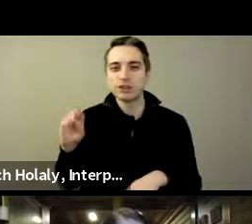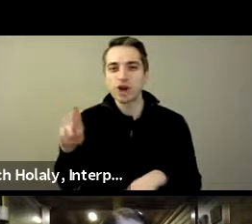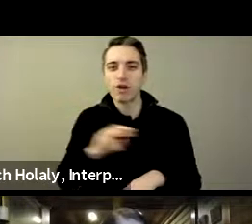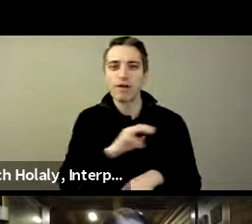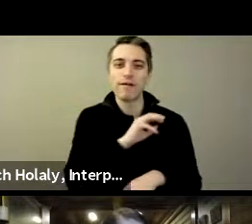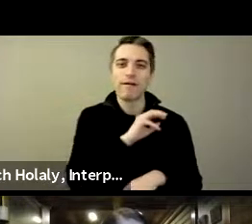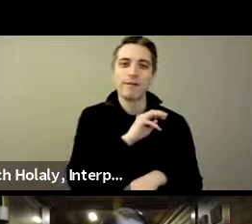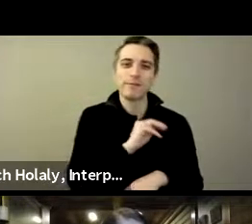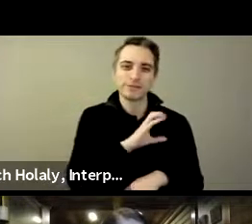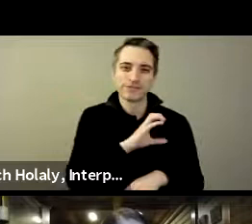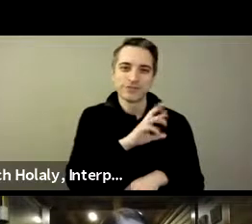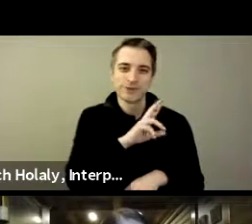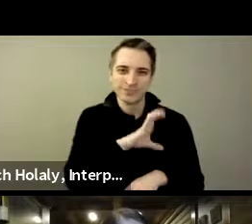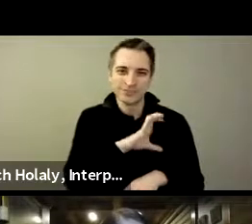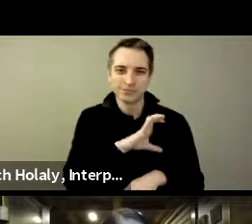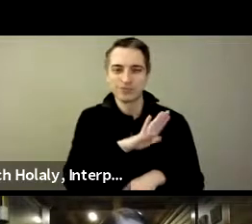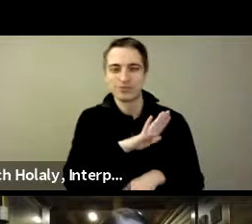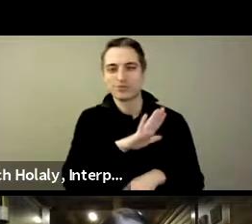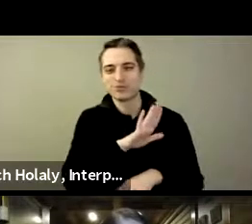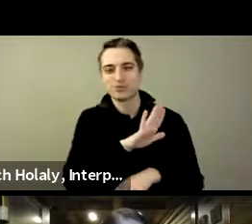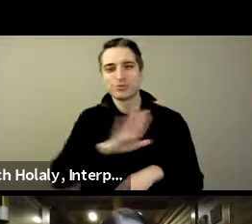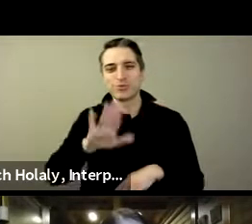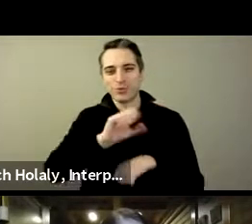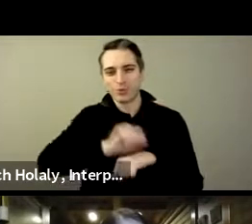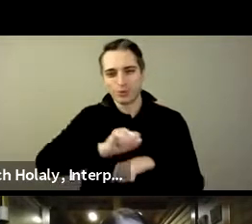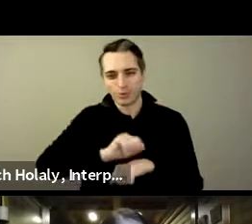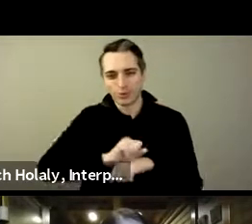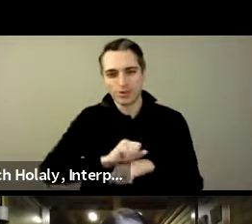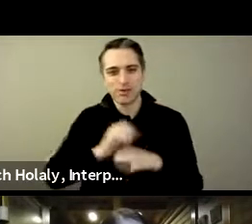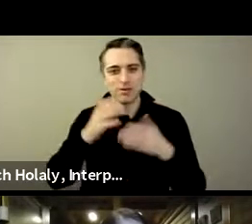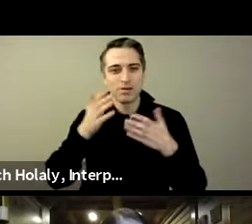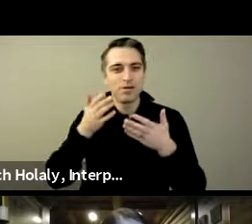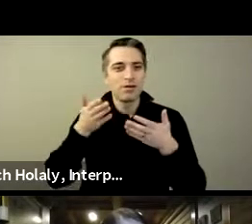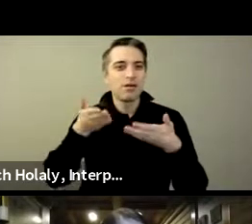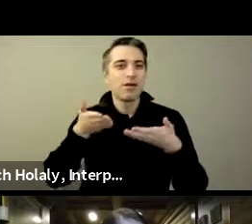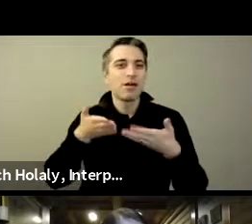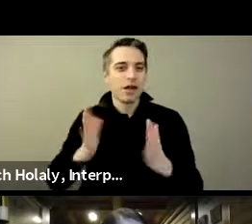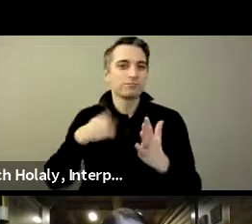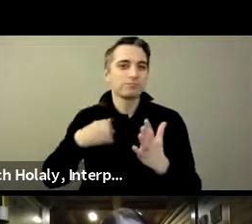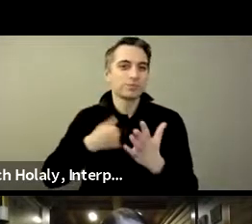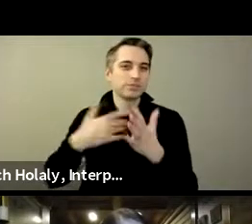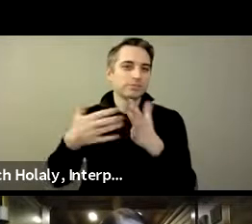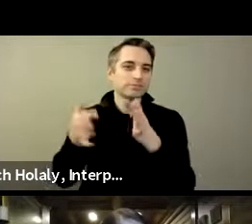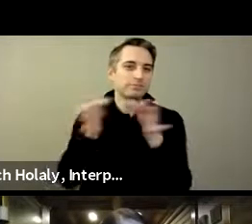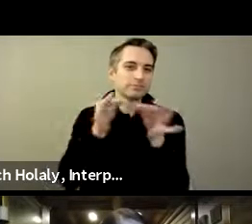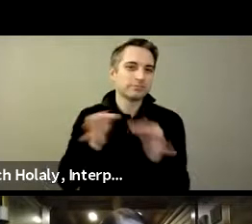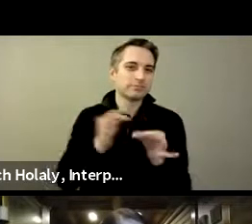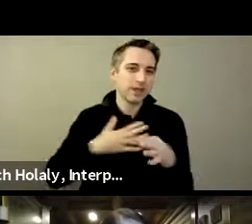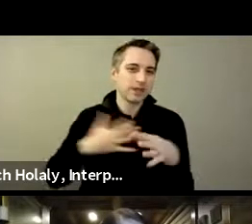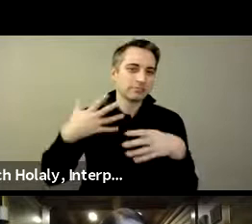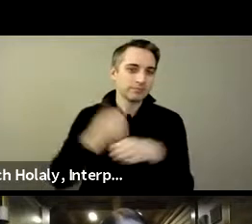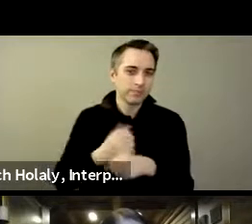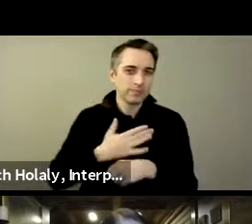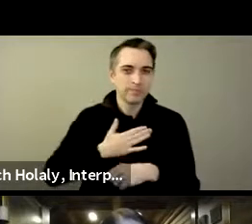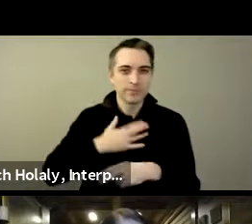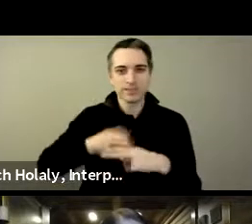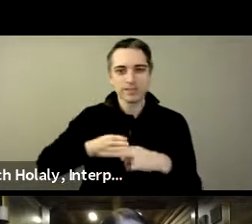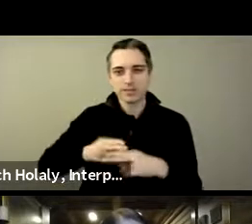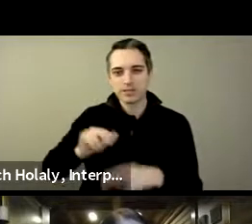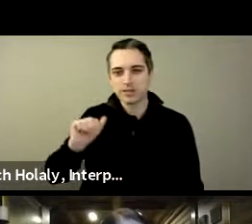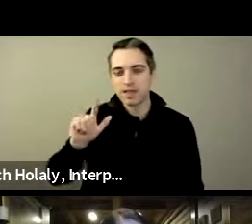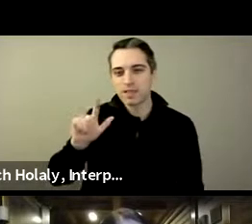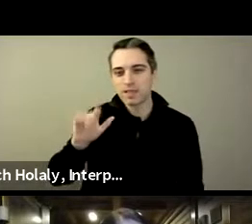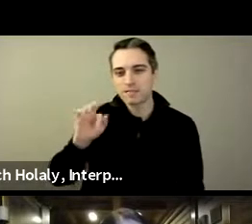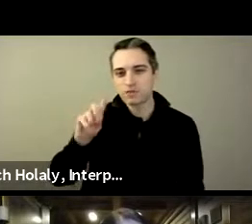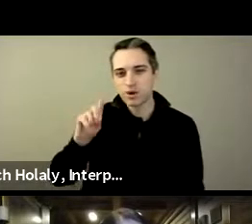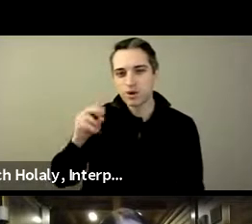you do and for allowing me the opportunity to share with you this brief summary. Again, my name is Alfredo Hernandez, Equity Officer with the